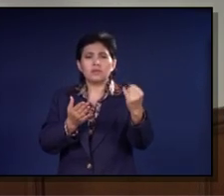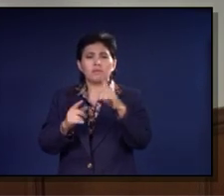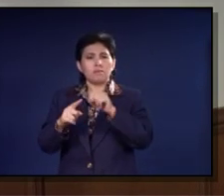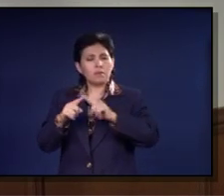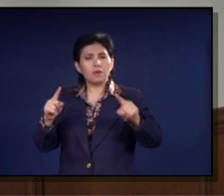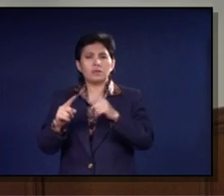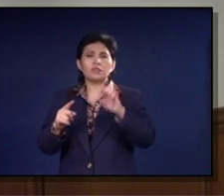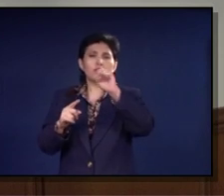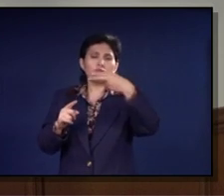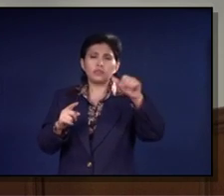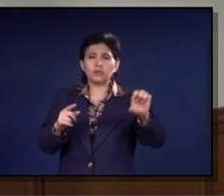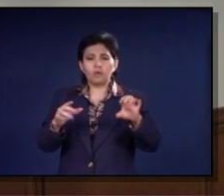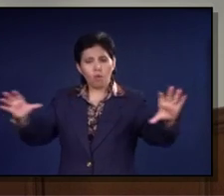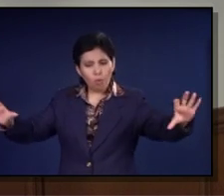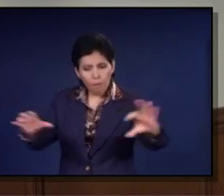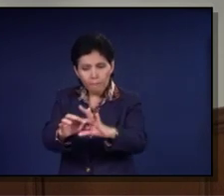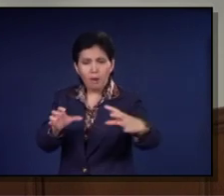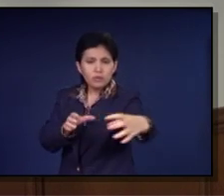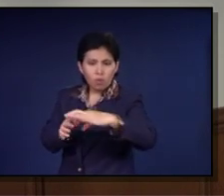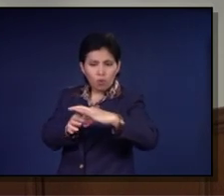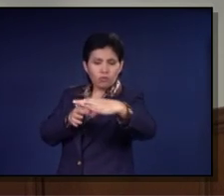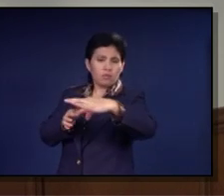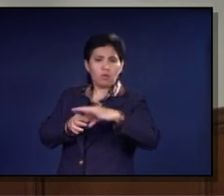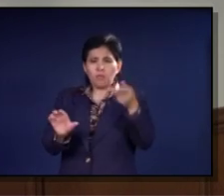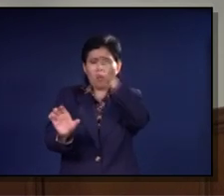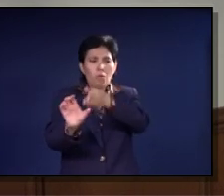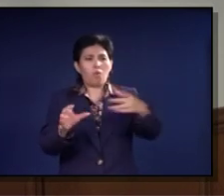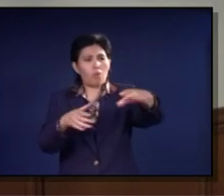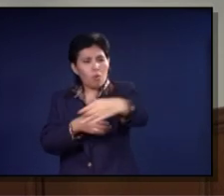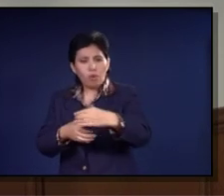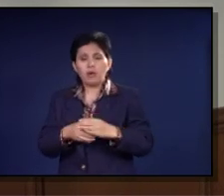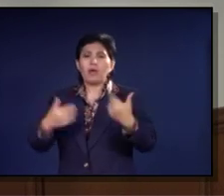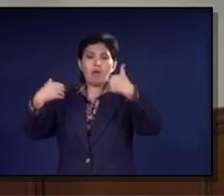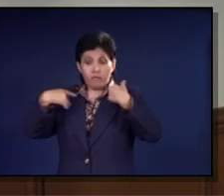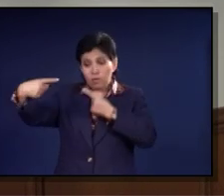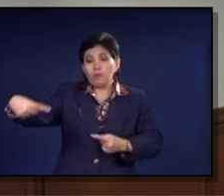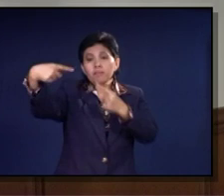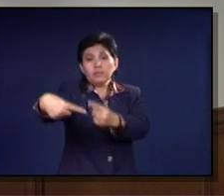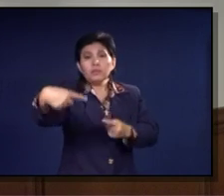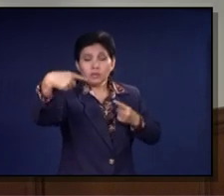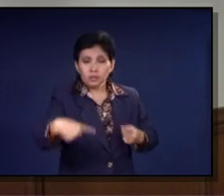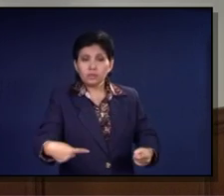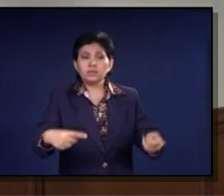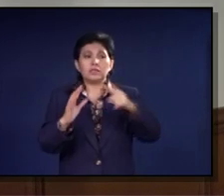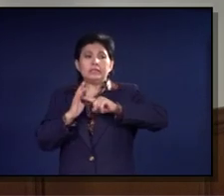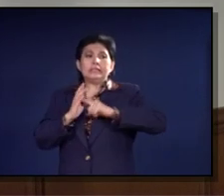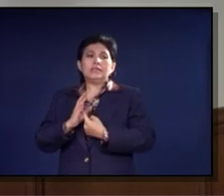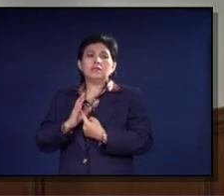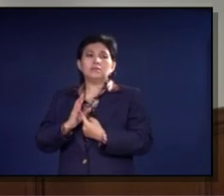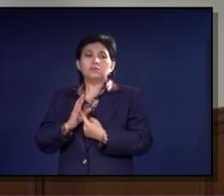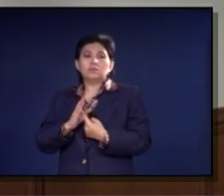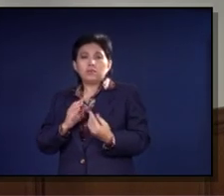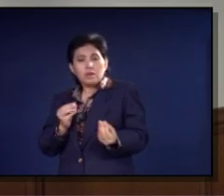Sharif asked them to combine them together, and when they have a competition, then they started to